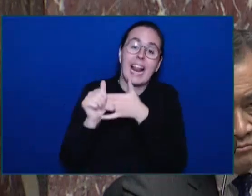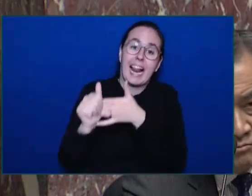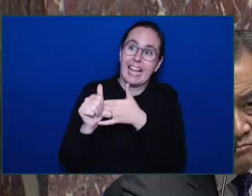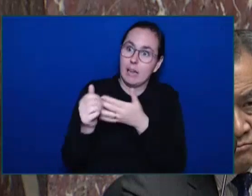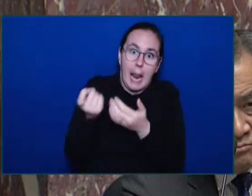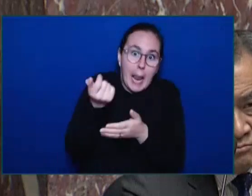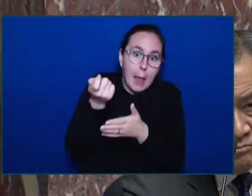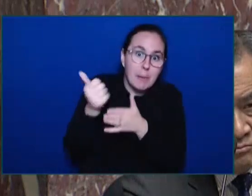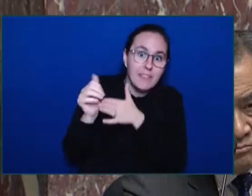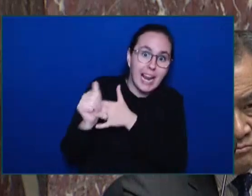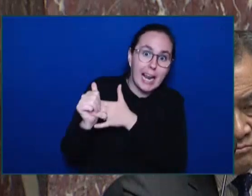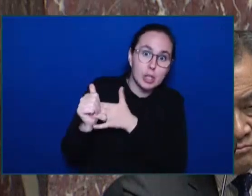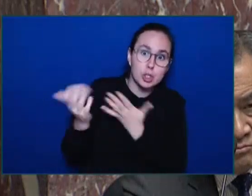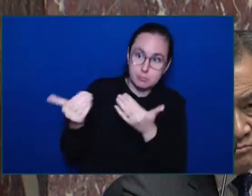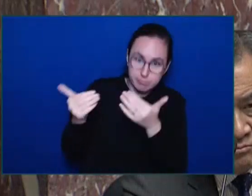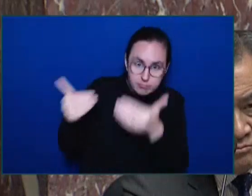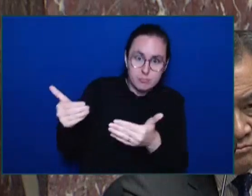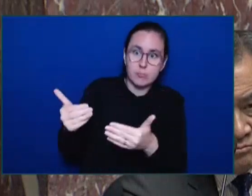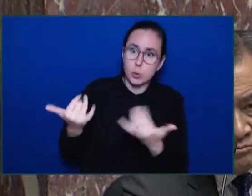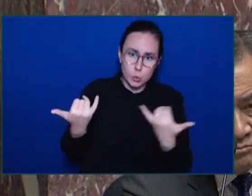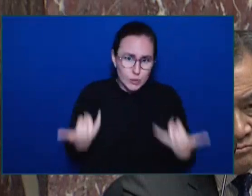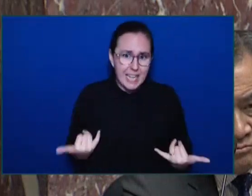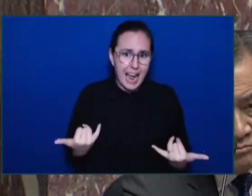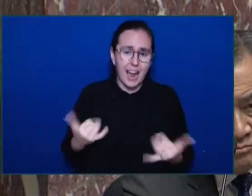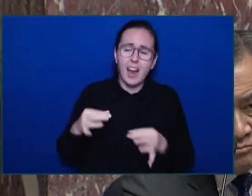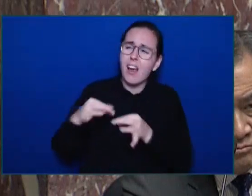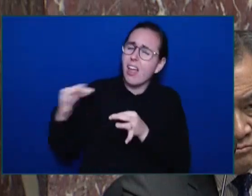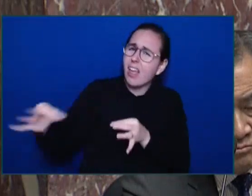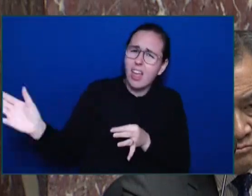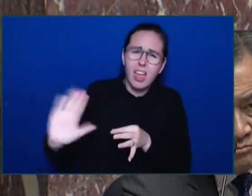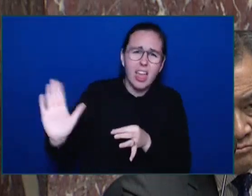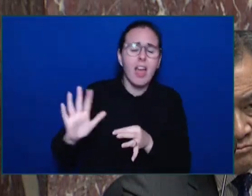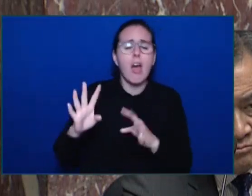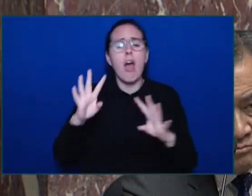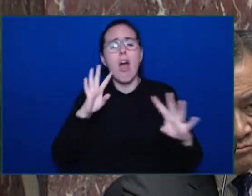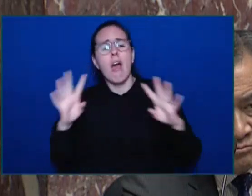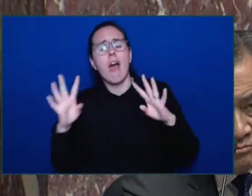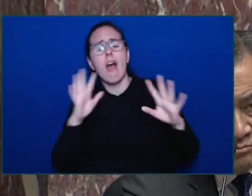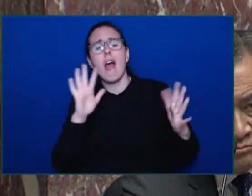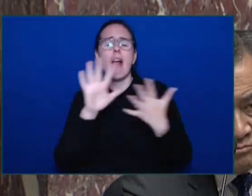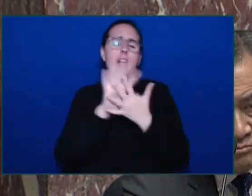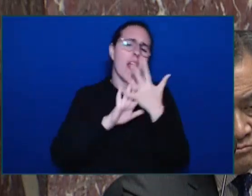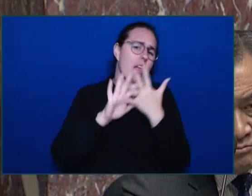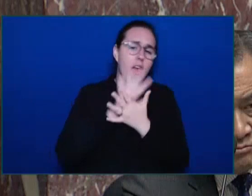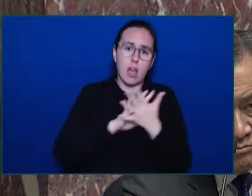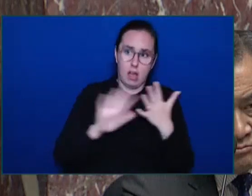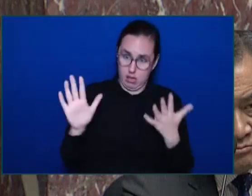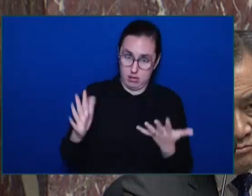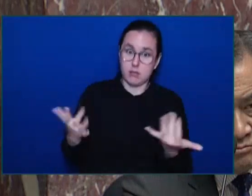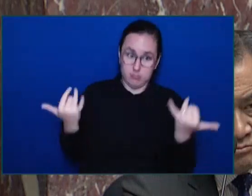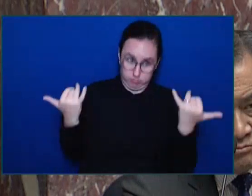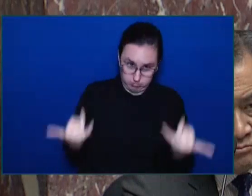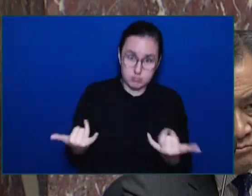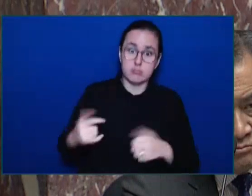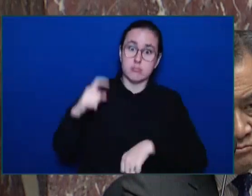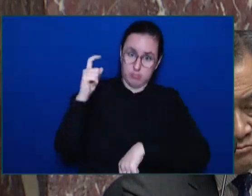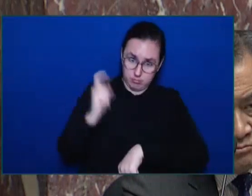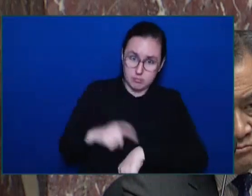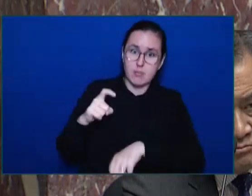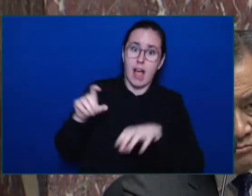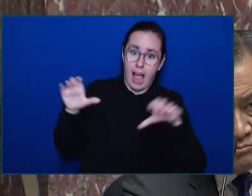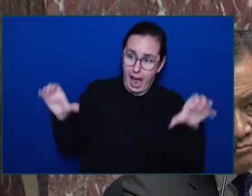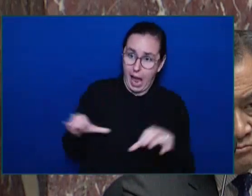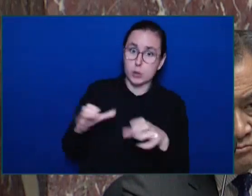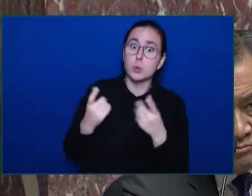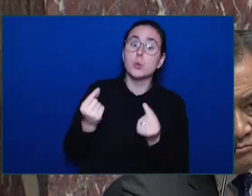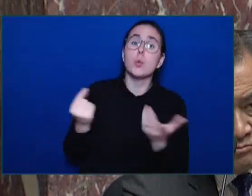not weave. It is time for him to do the right thing, and he should do that right now. Will he get up